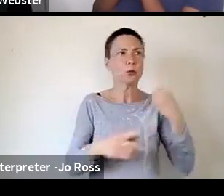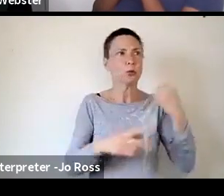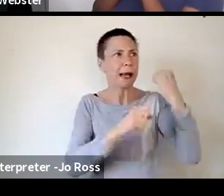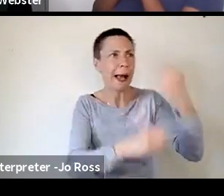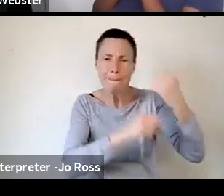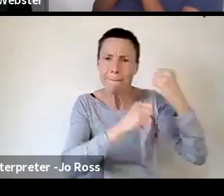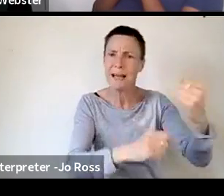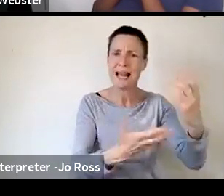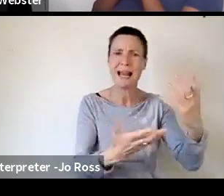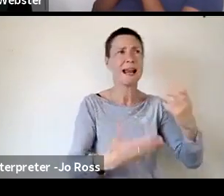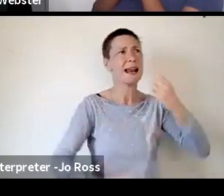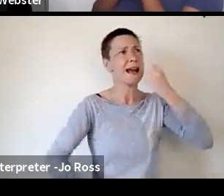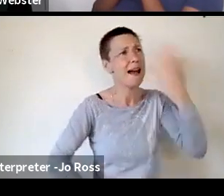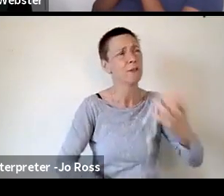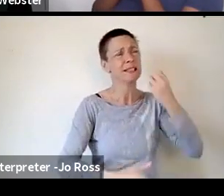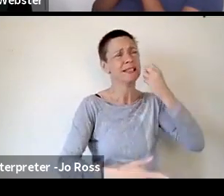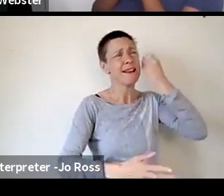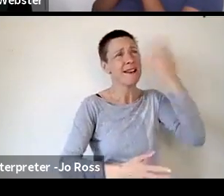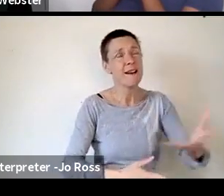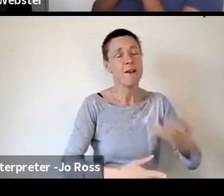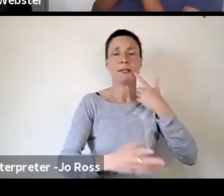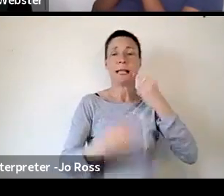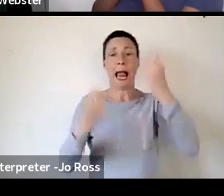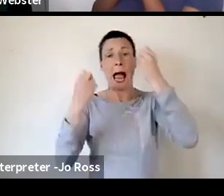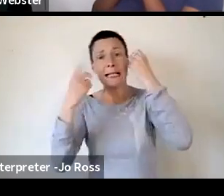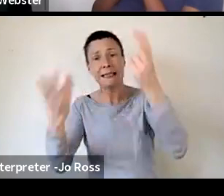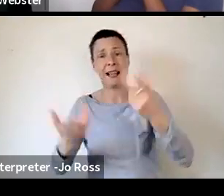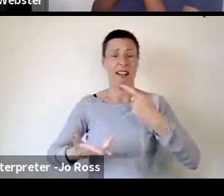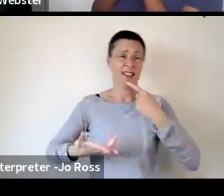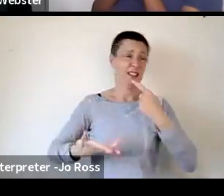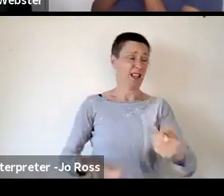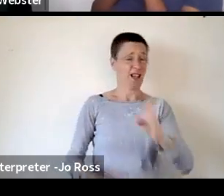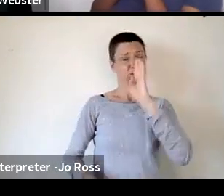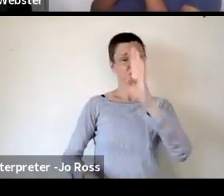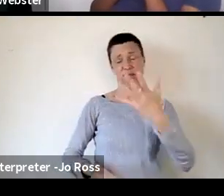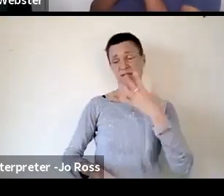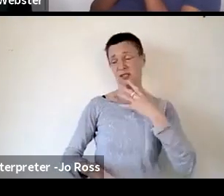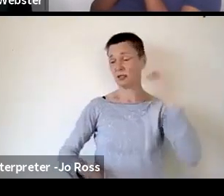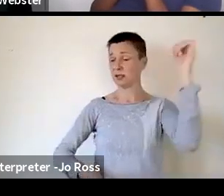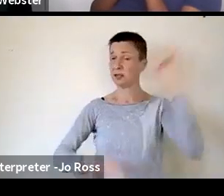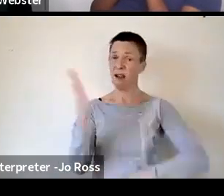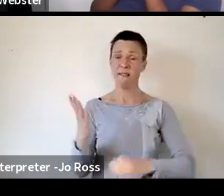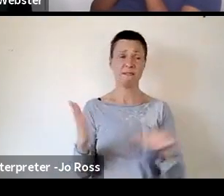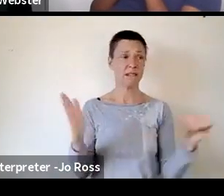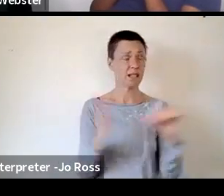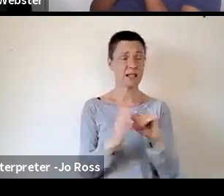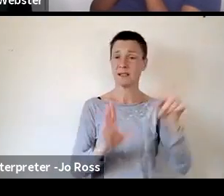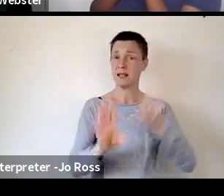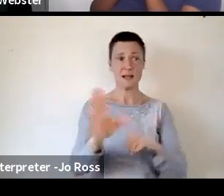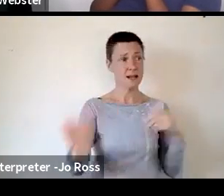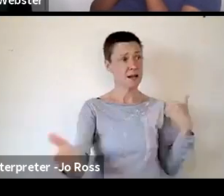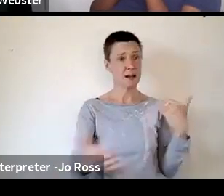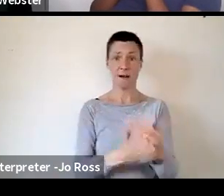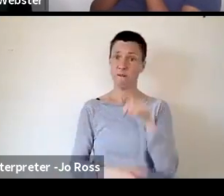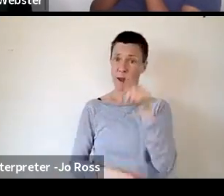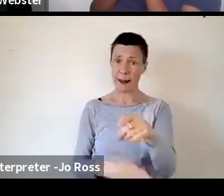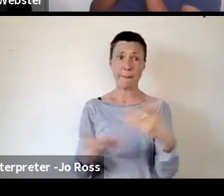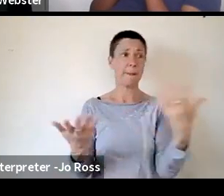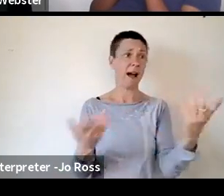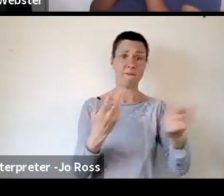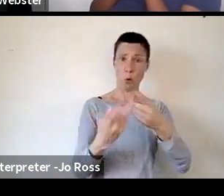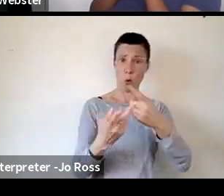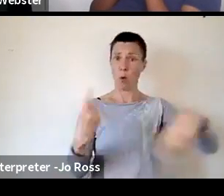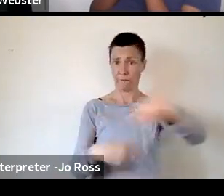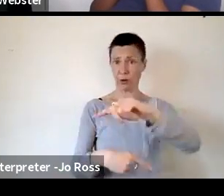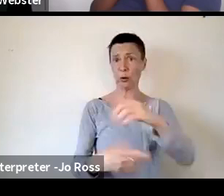campaign day after day. Adeel has laid it out there that it's been a very, very difficult year for him, and that for all